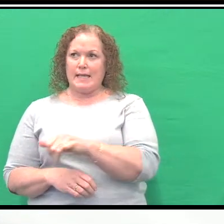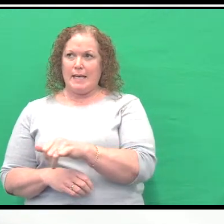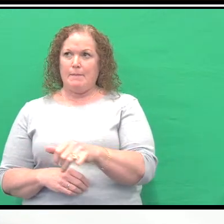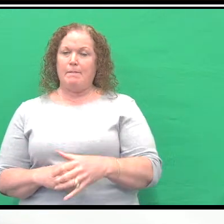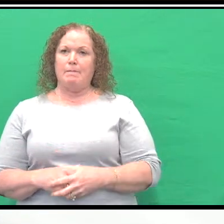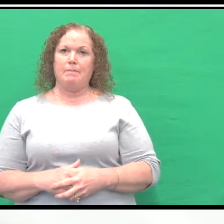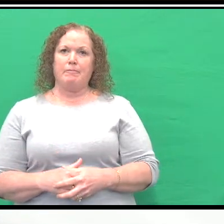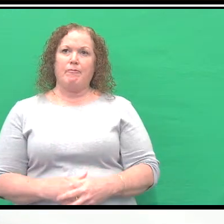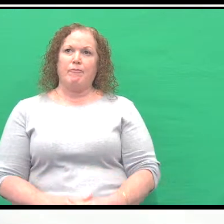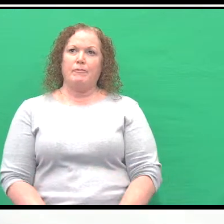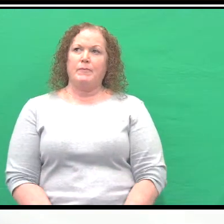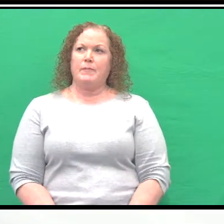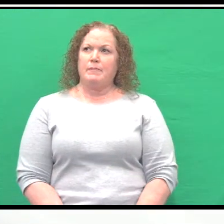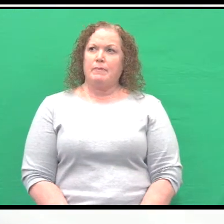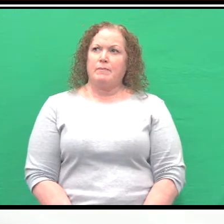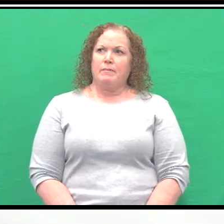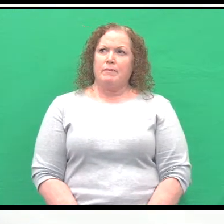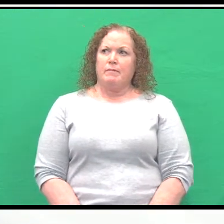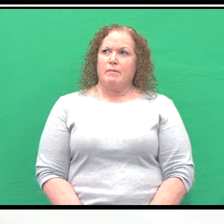Any other questions?